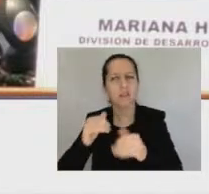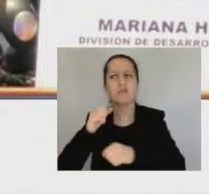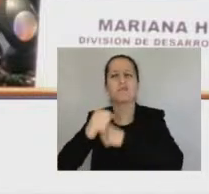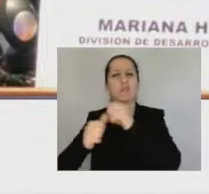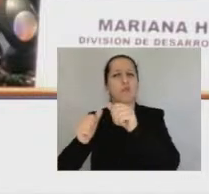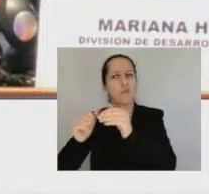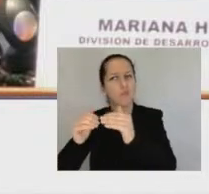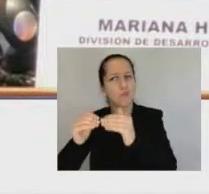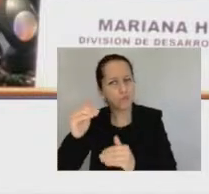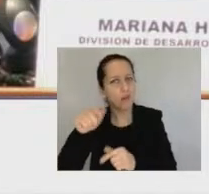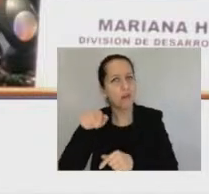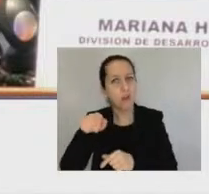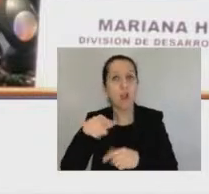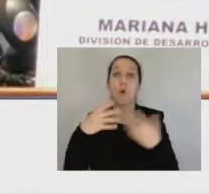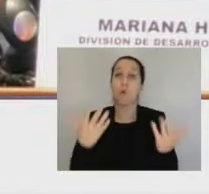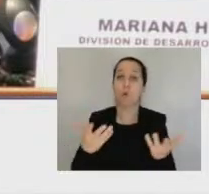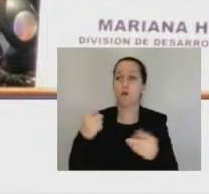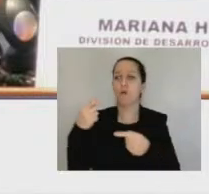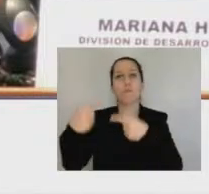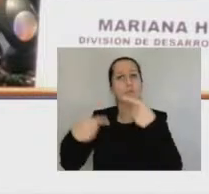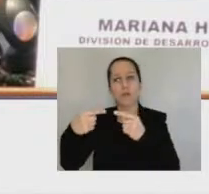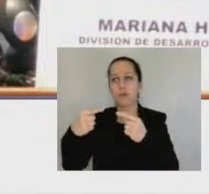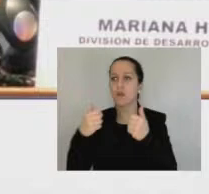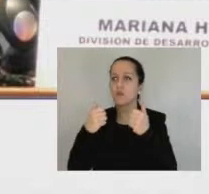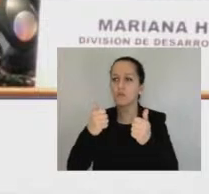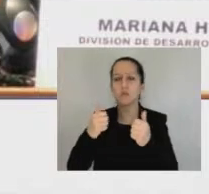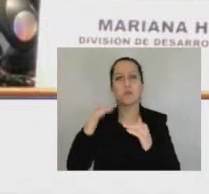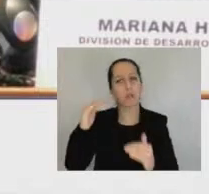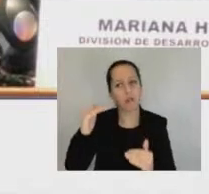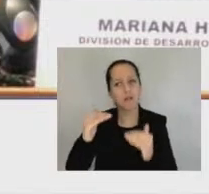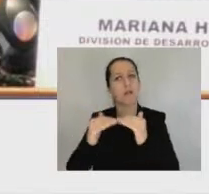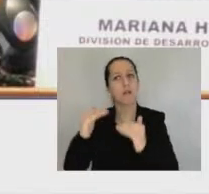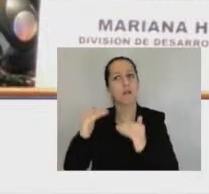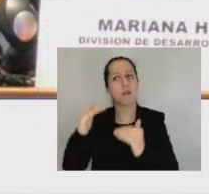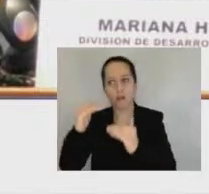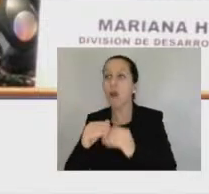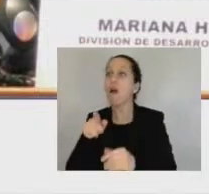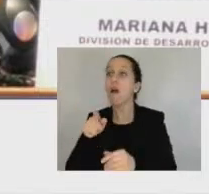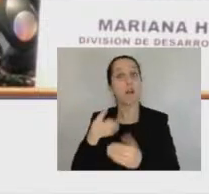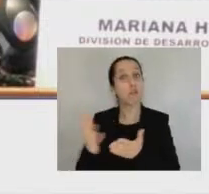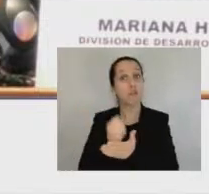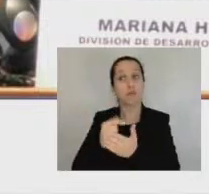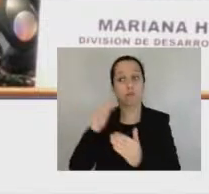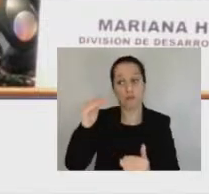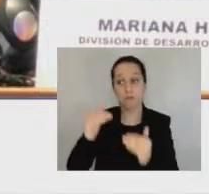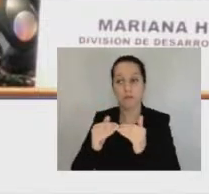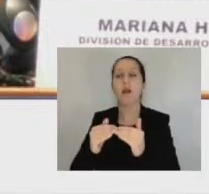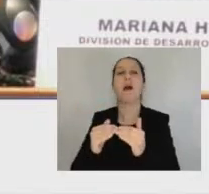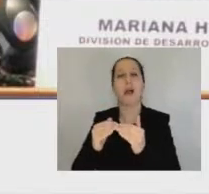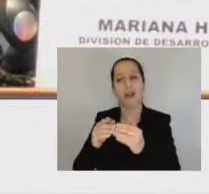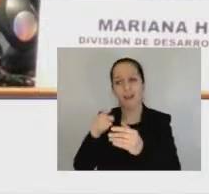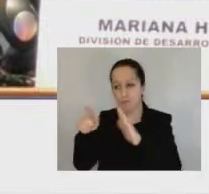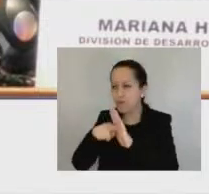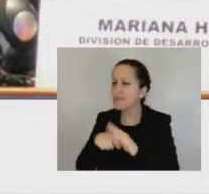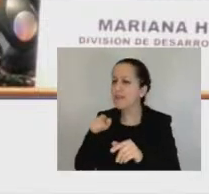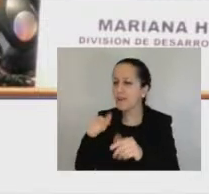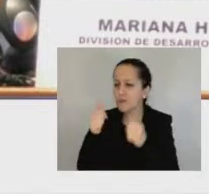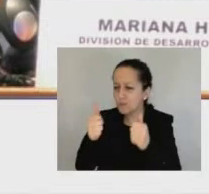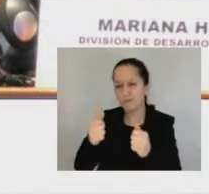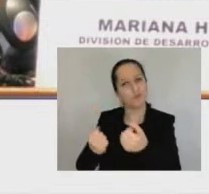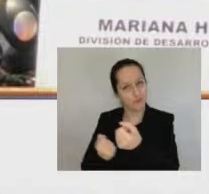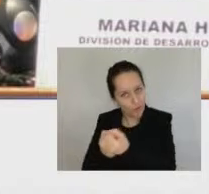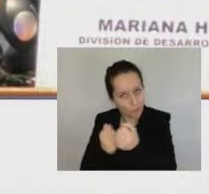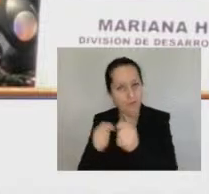identify policies that have been successful in decreasing and supporting policies that were successful.